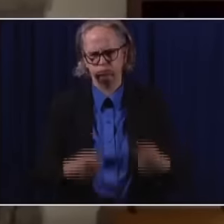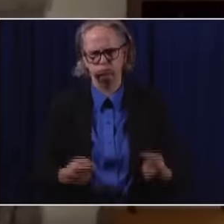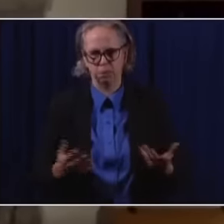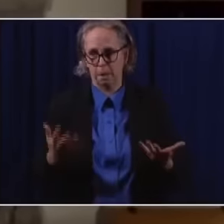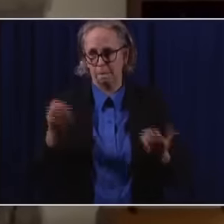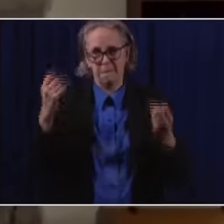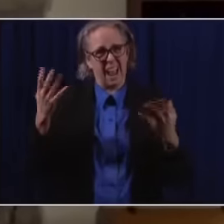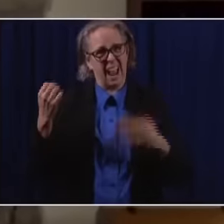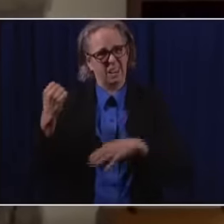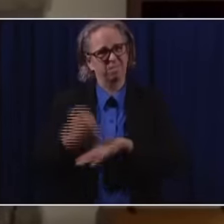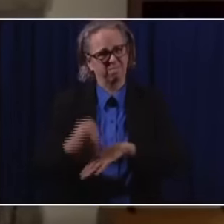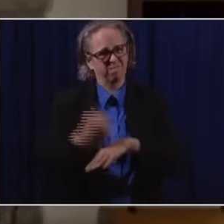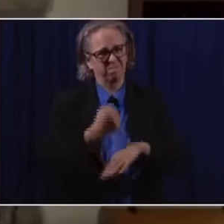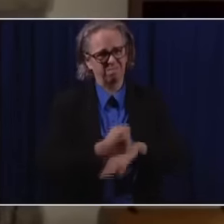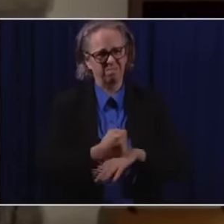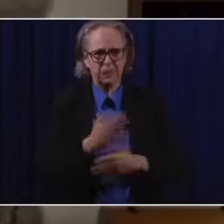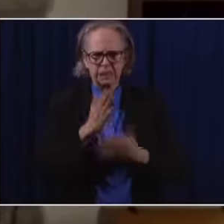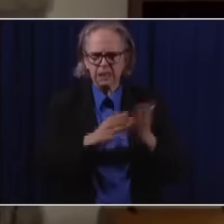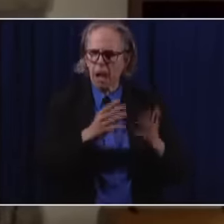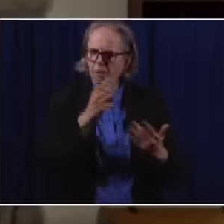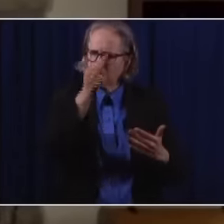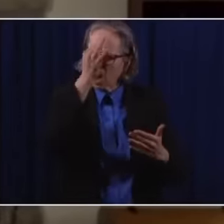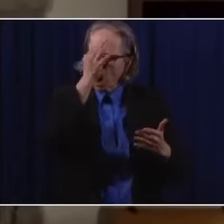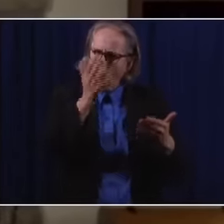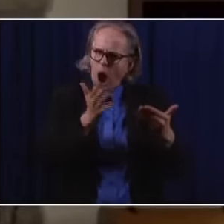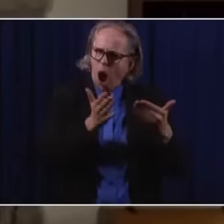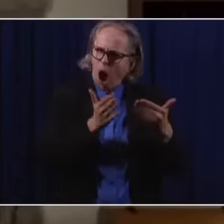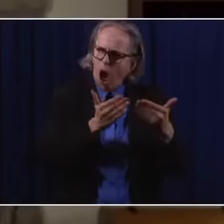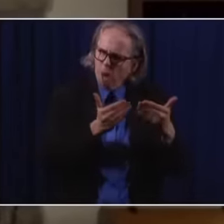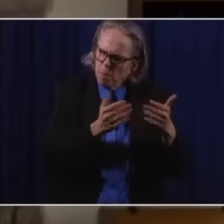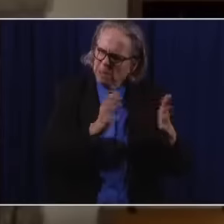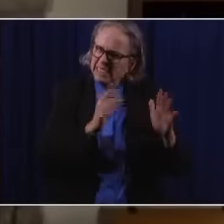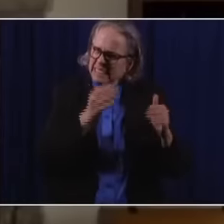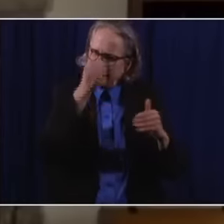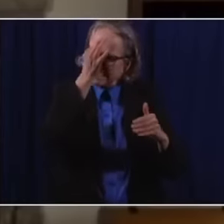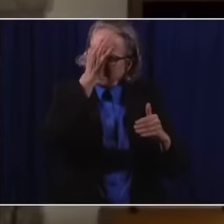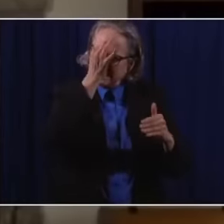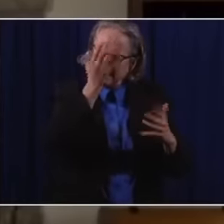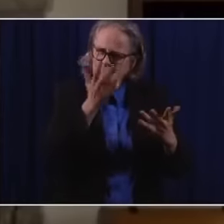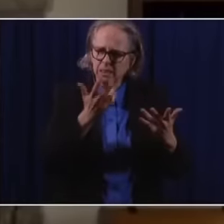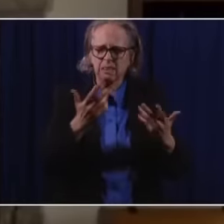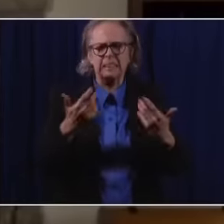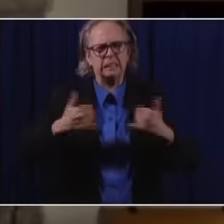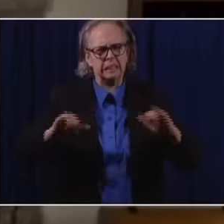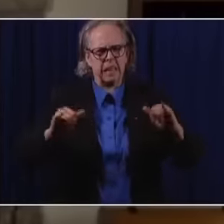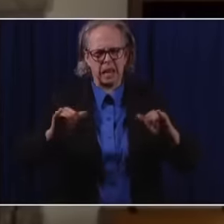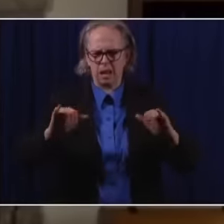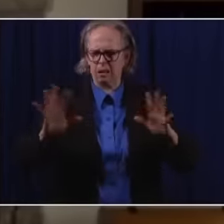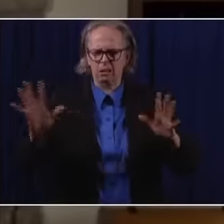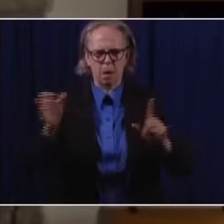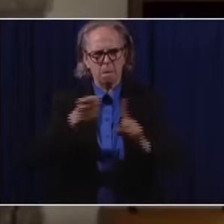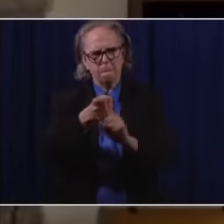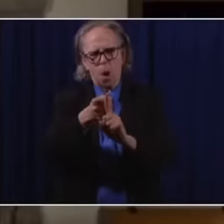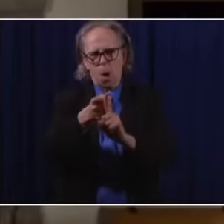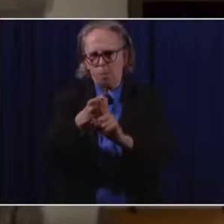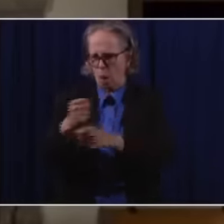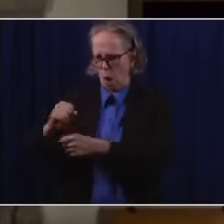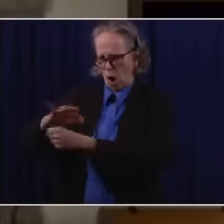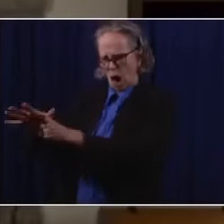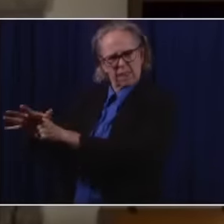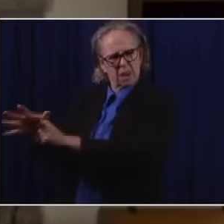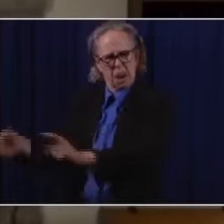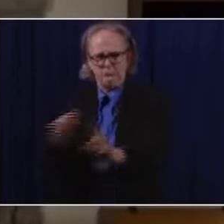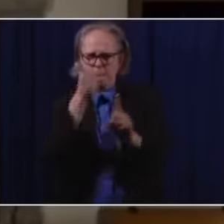on, and virtually all of them have been hurt. In the next week or so, we'll be announcing